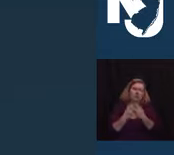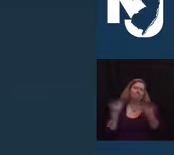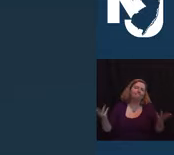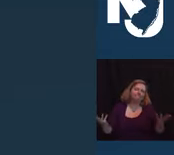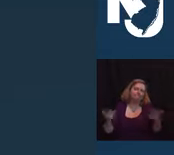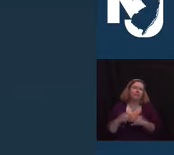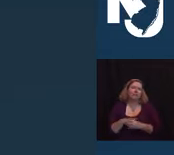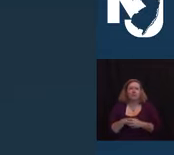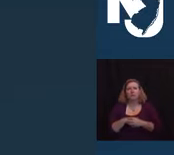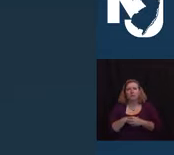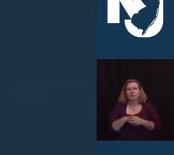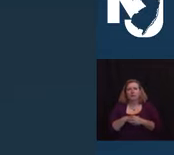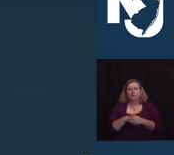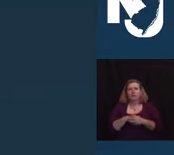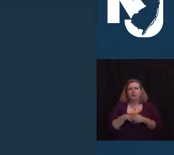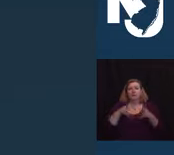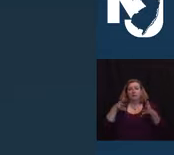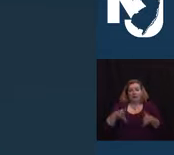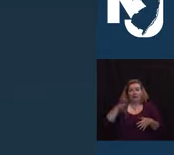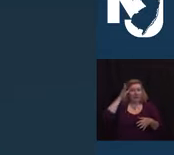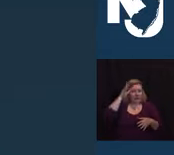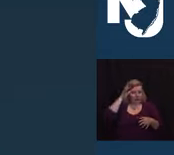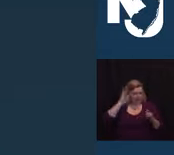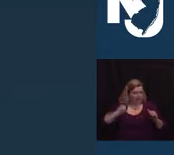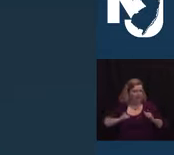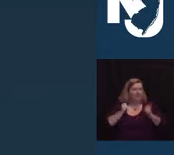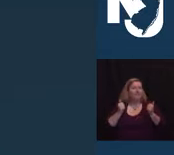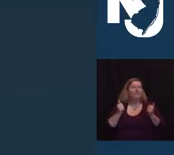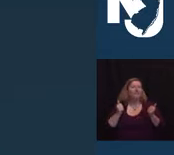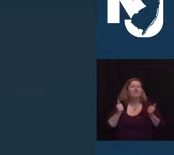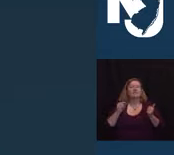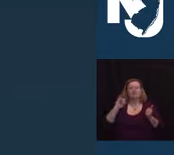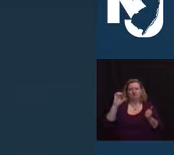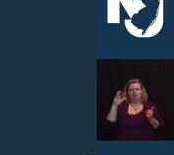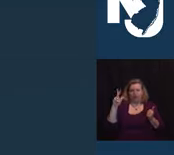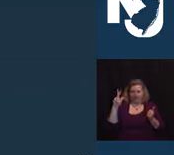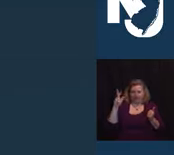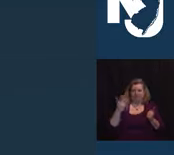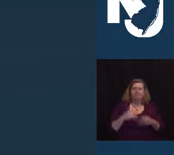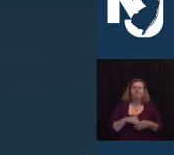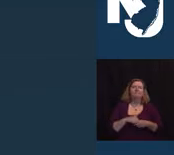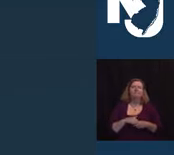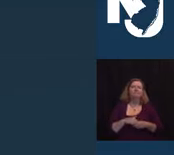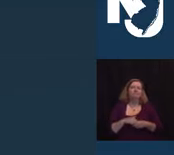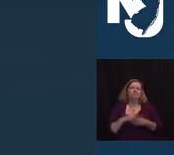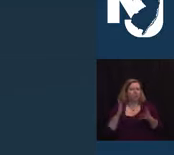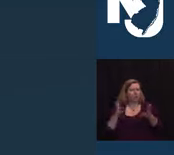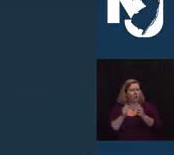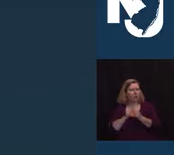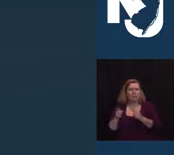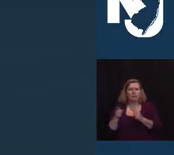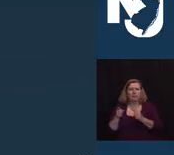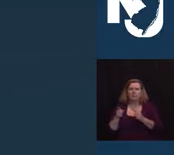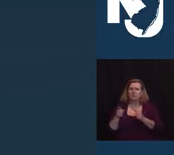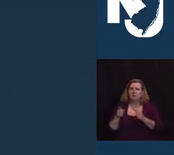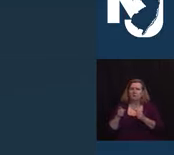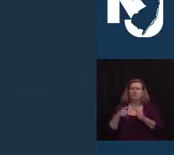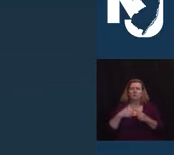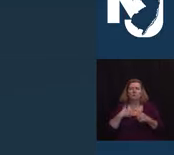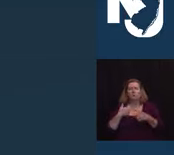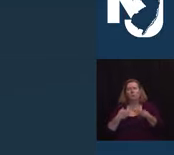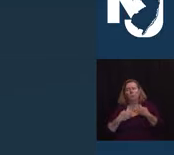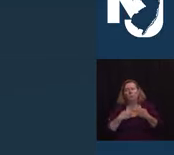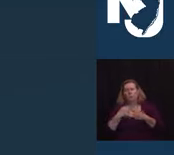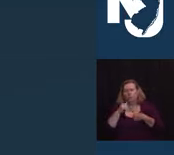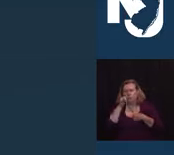leaves behind her dad, Jack, with whom I had an incredibly emotional call on Monday, God bless him, and